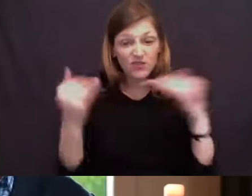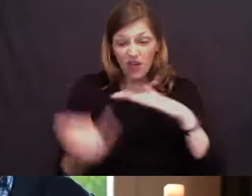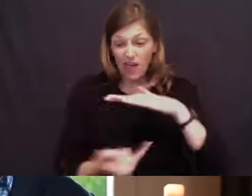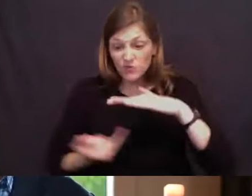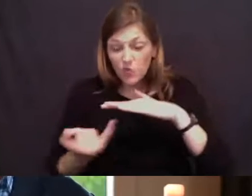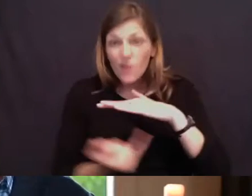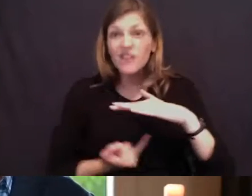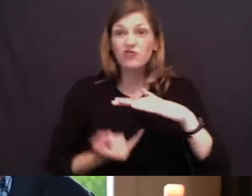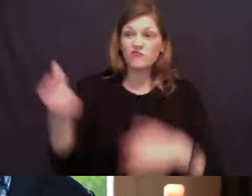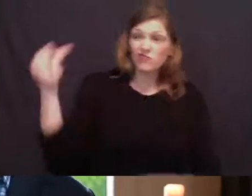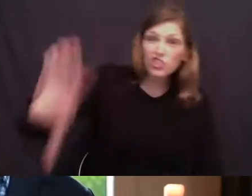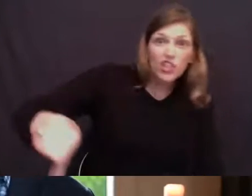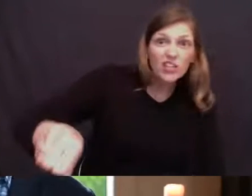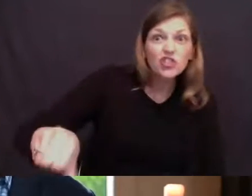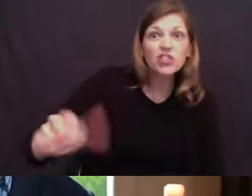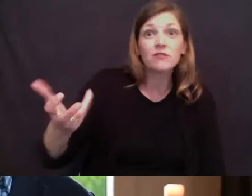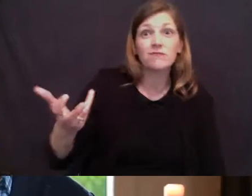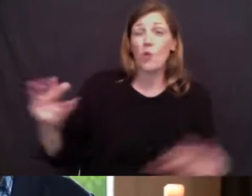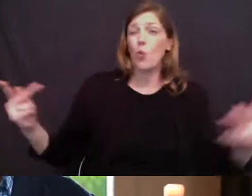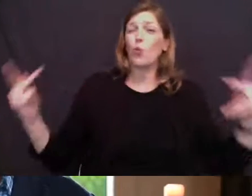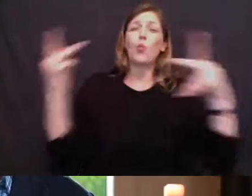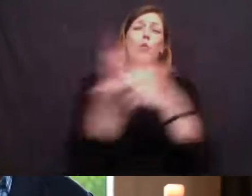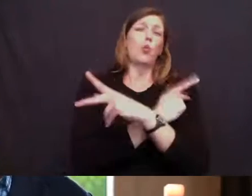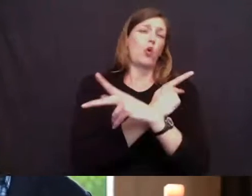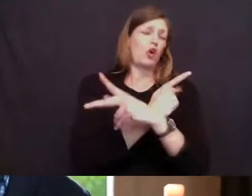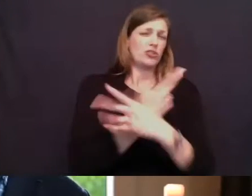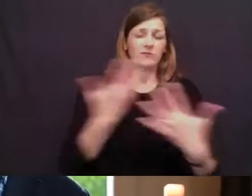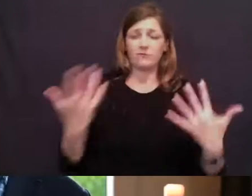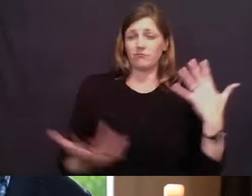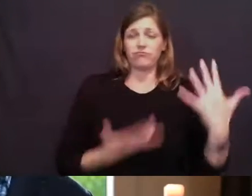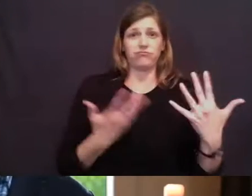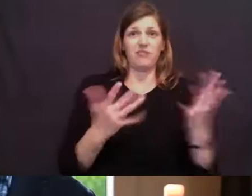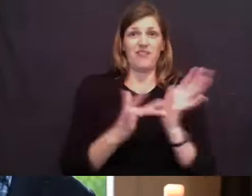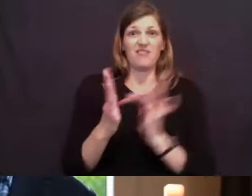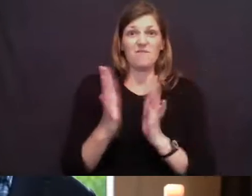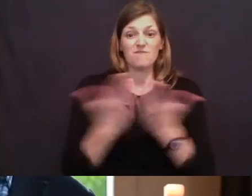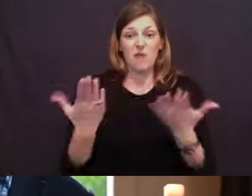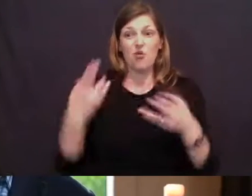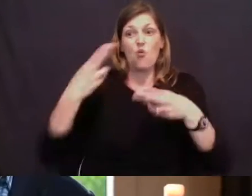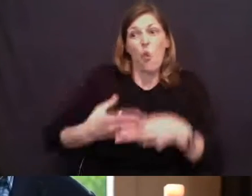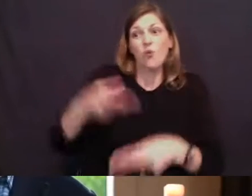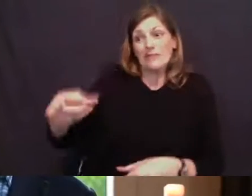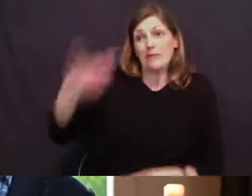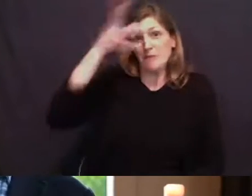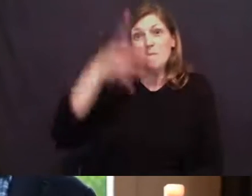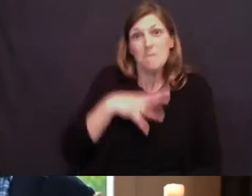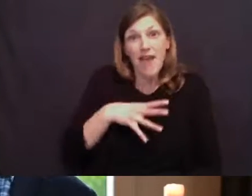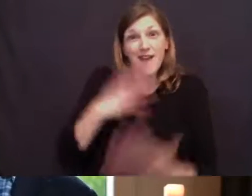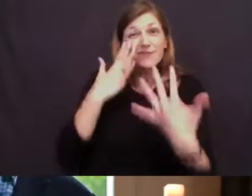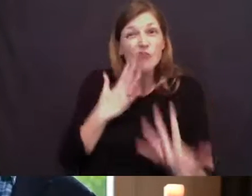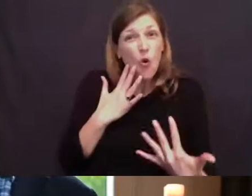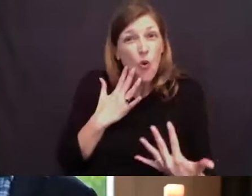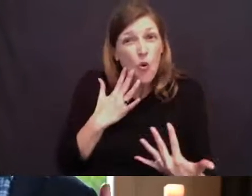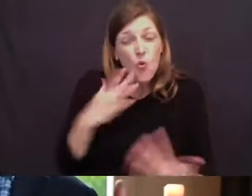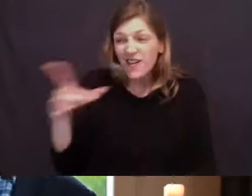and rejection far worse than we could ever. In fact, the Bible even calls him a man of sorrows. He took our